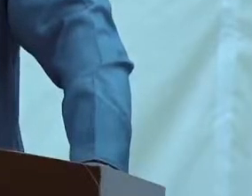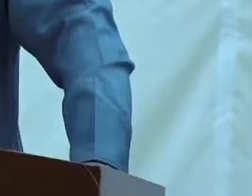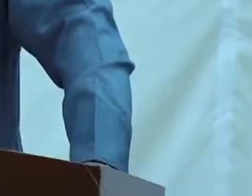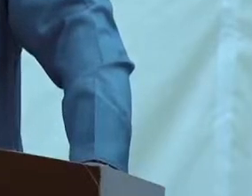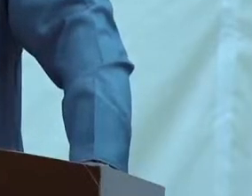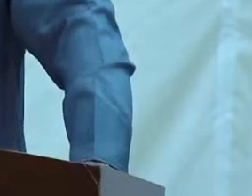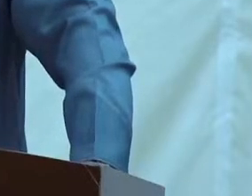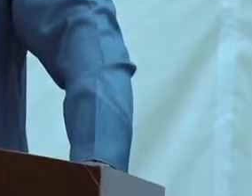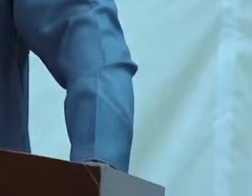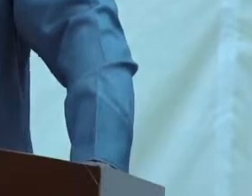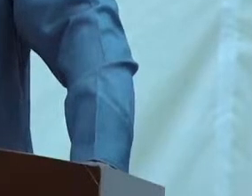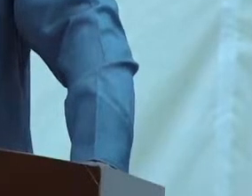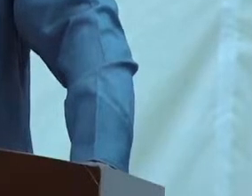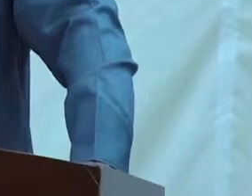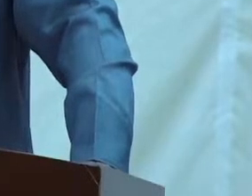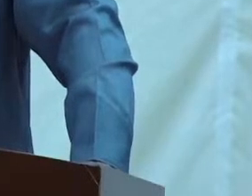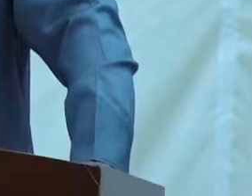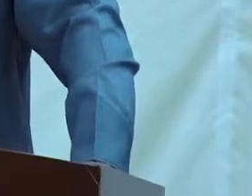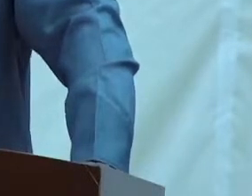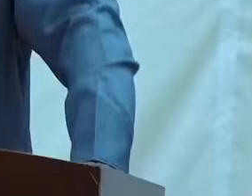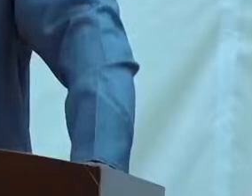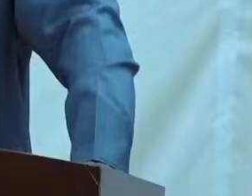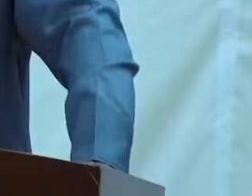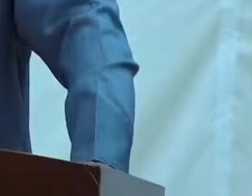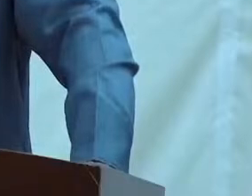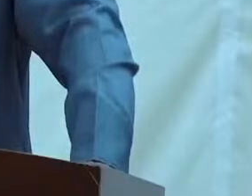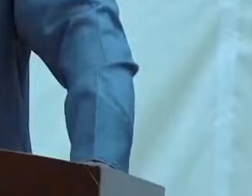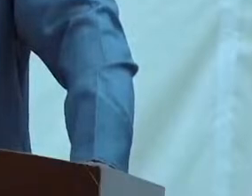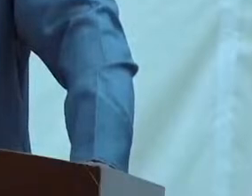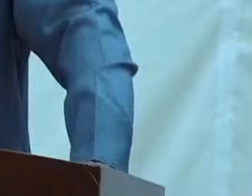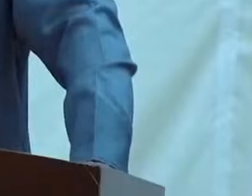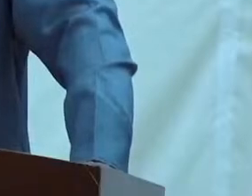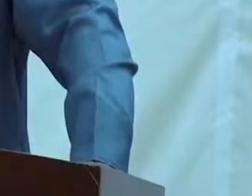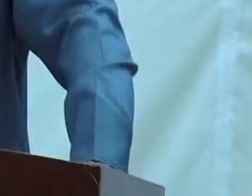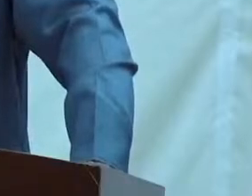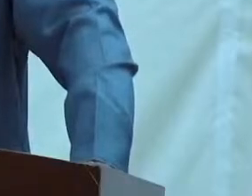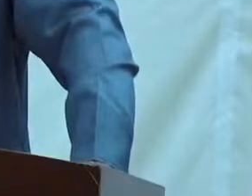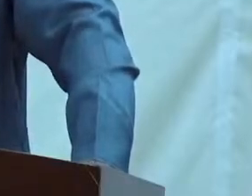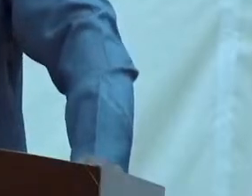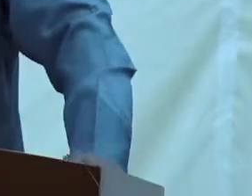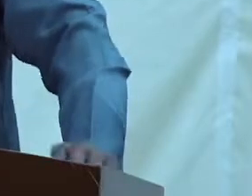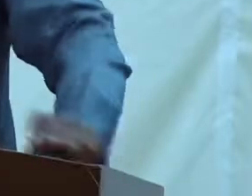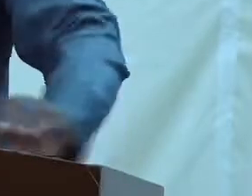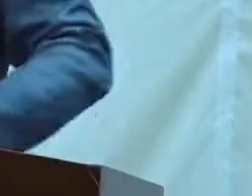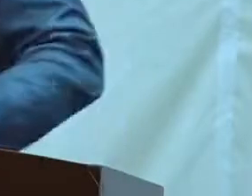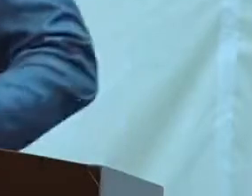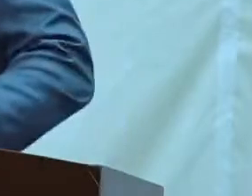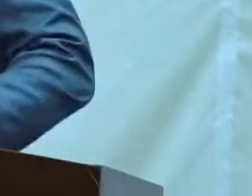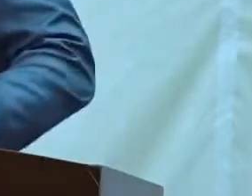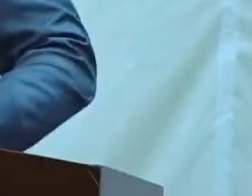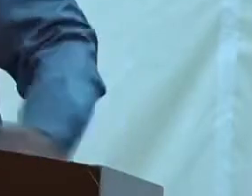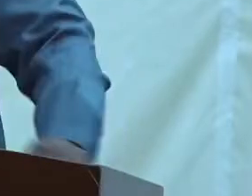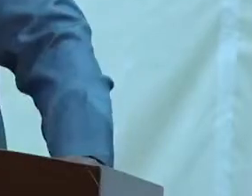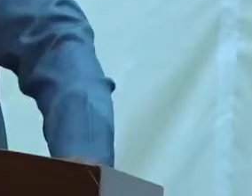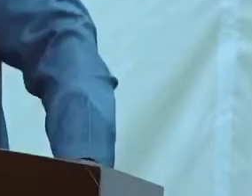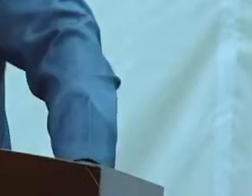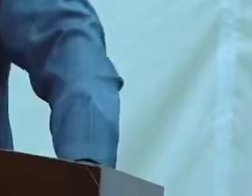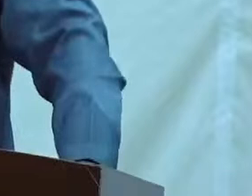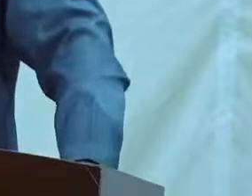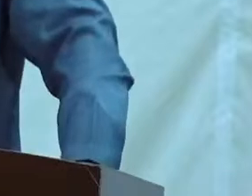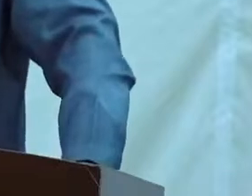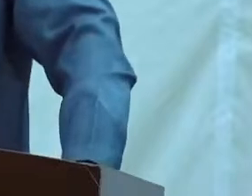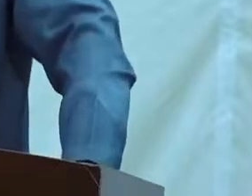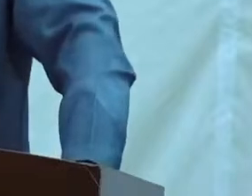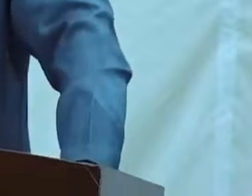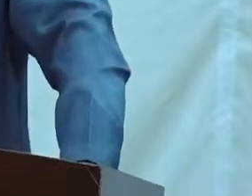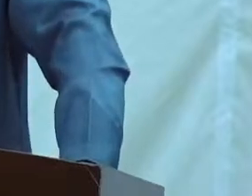friend of the center and a supporter of our activities over the years, Professor Kwame Kakari retired from the